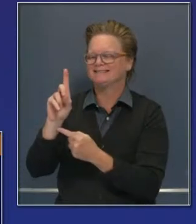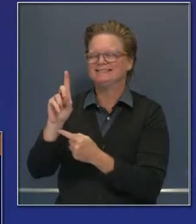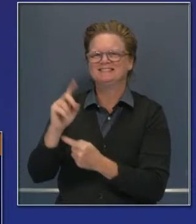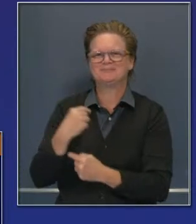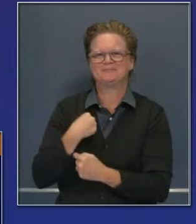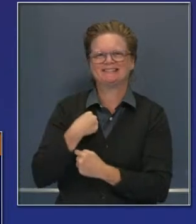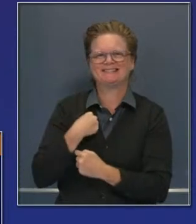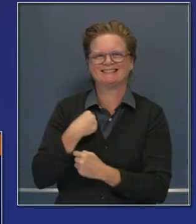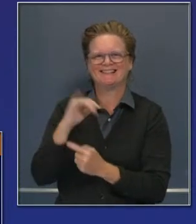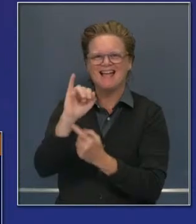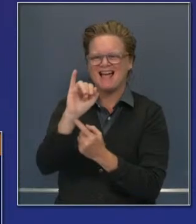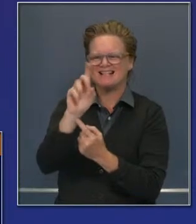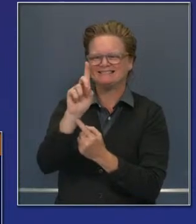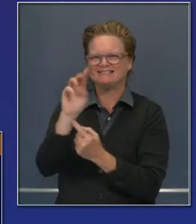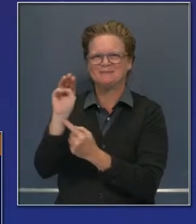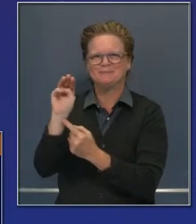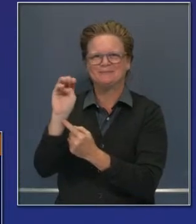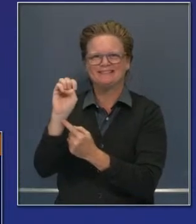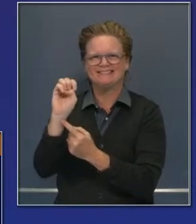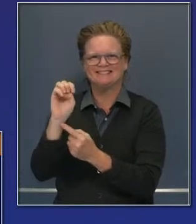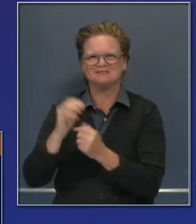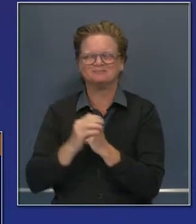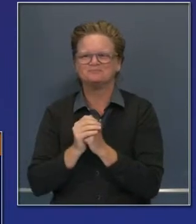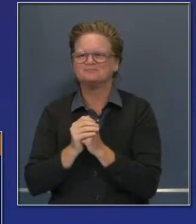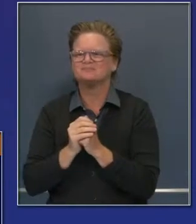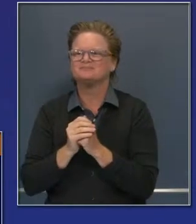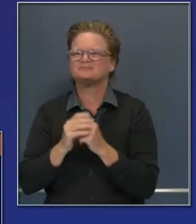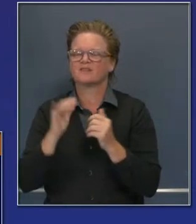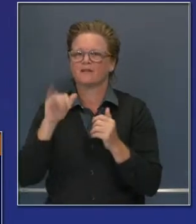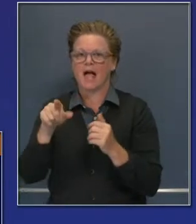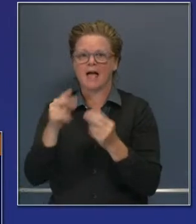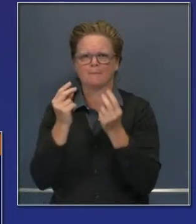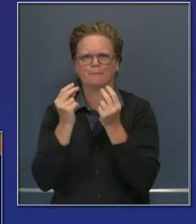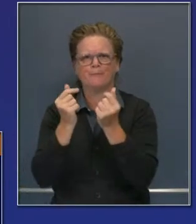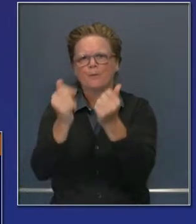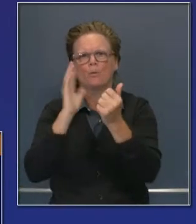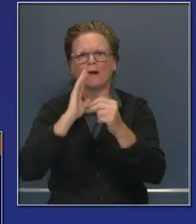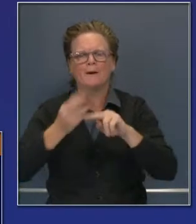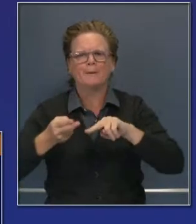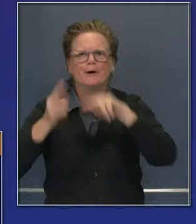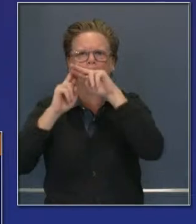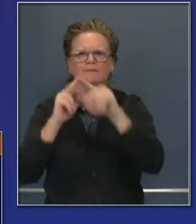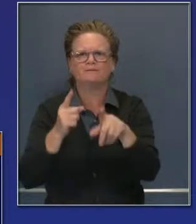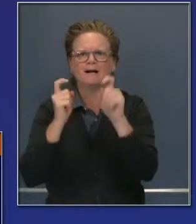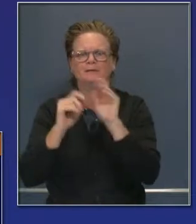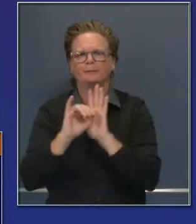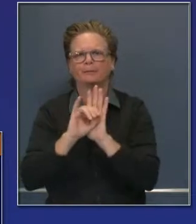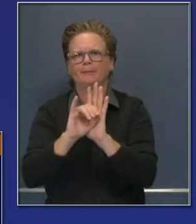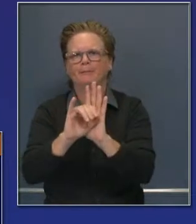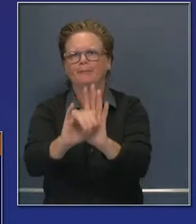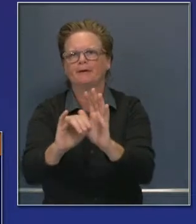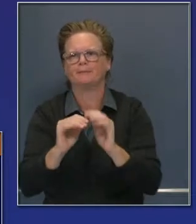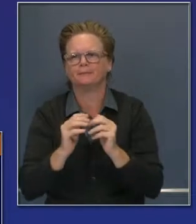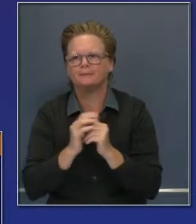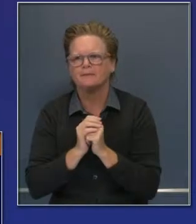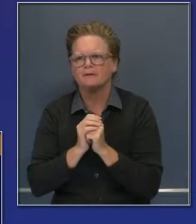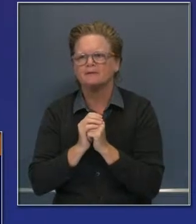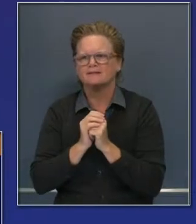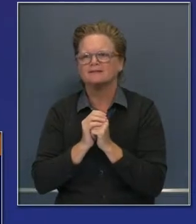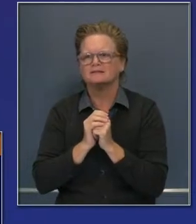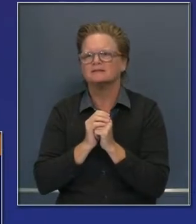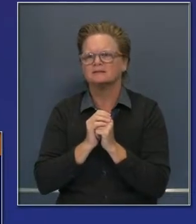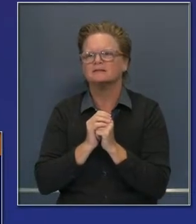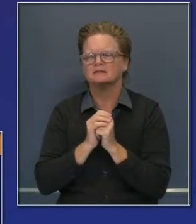applications. You'll have requirements under this automated IT system to do selfies, to provide